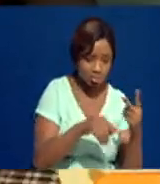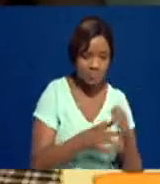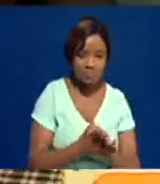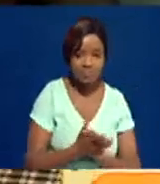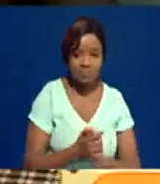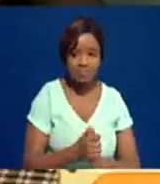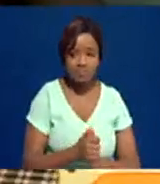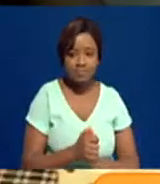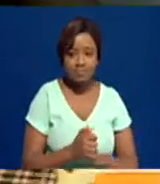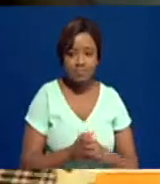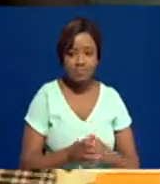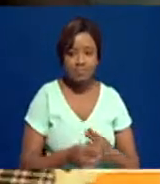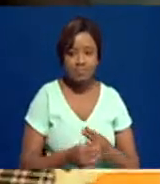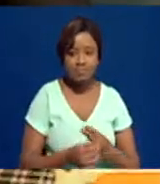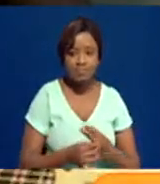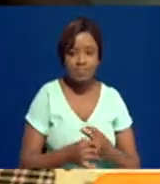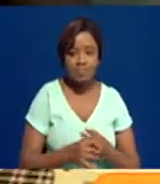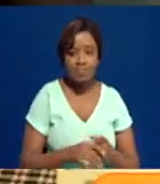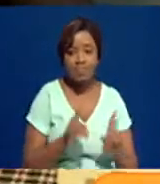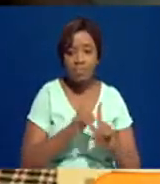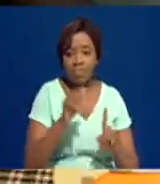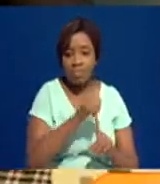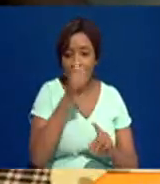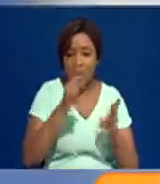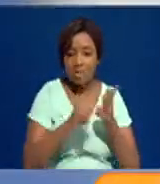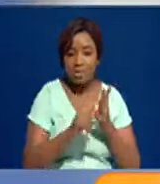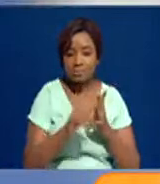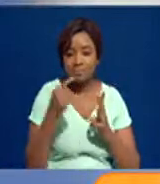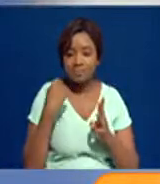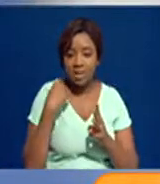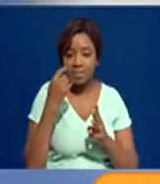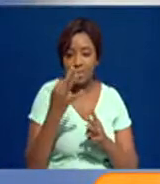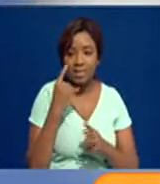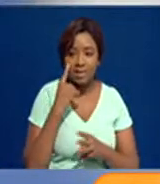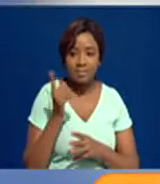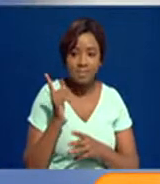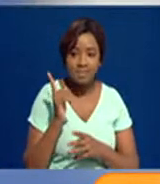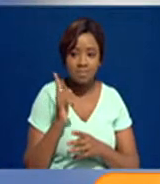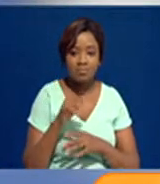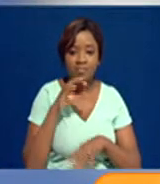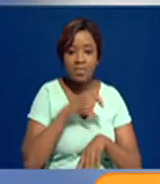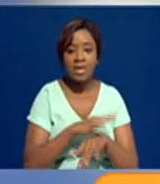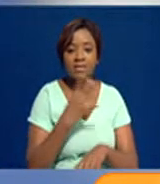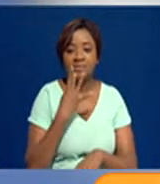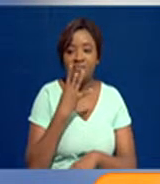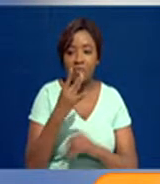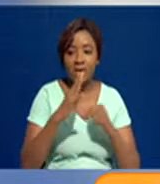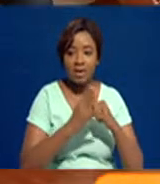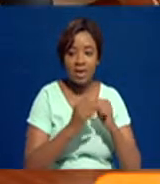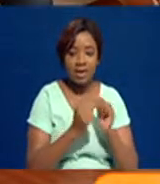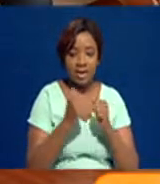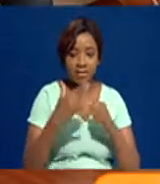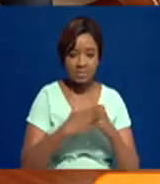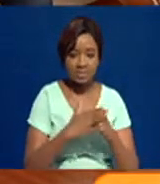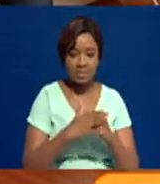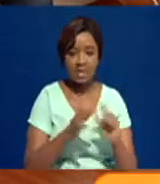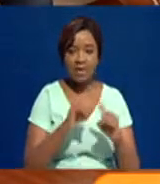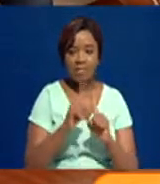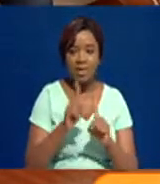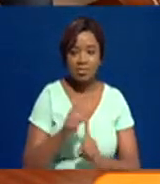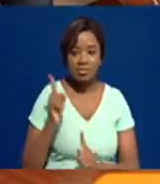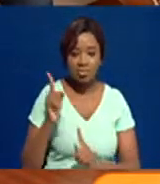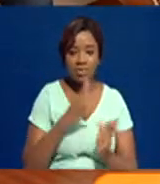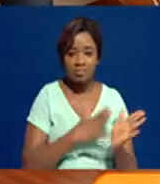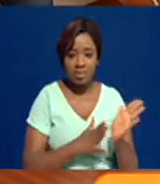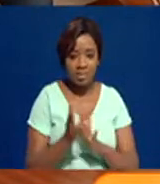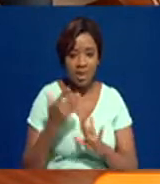the other guys. For Gracia Kuru, who emerged third in Magadi Soda School after garnering 419 marks, her journey preparing